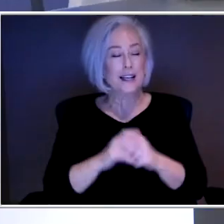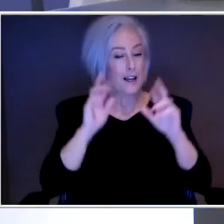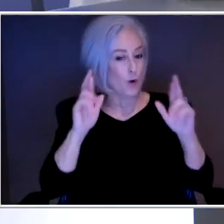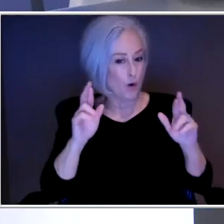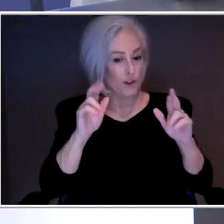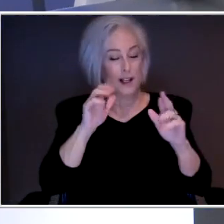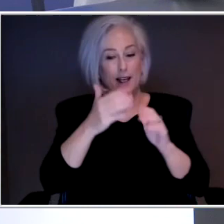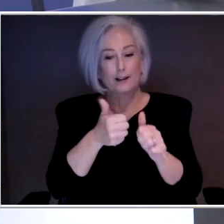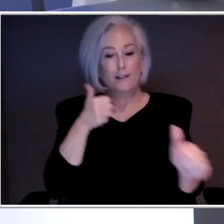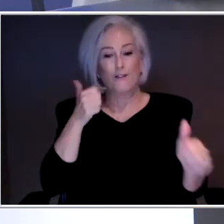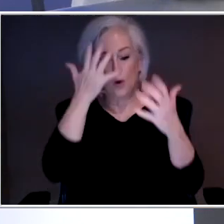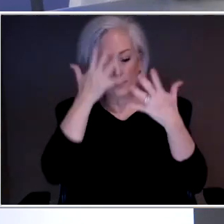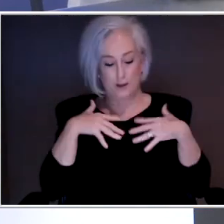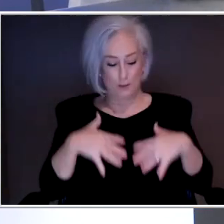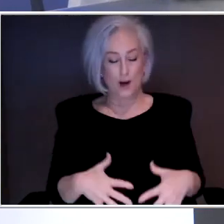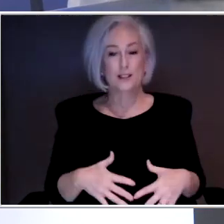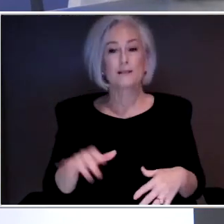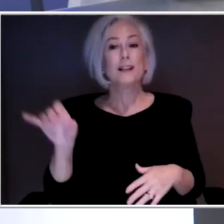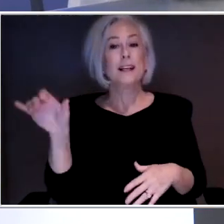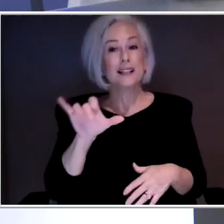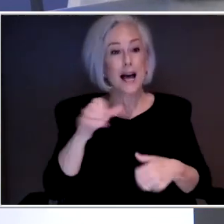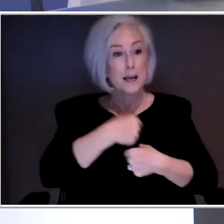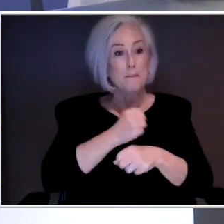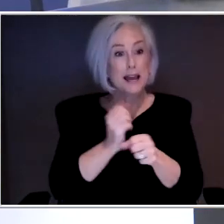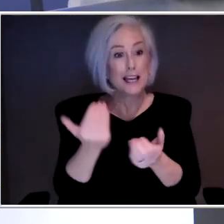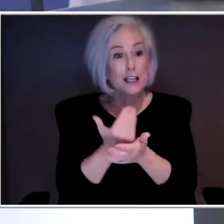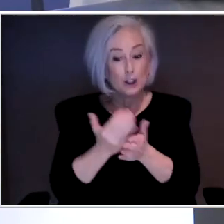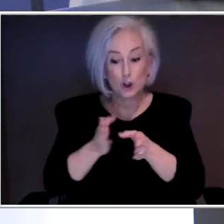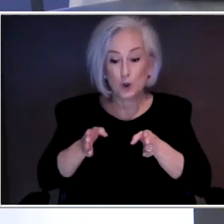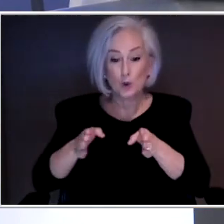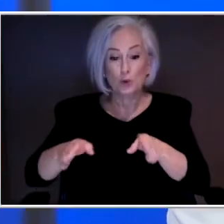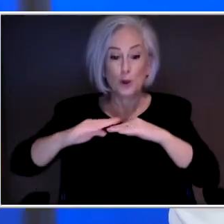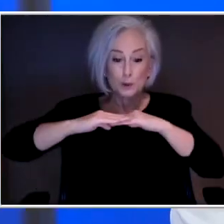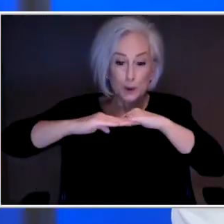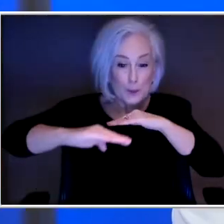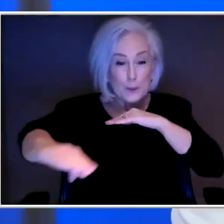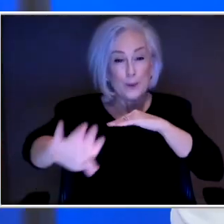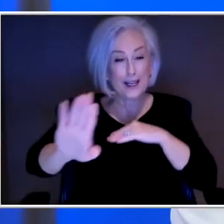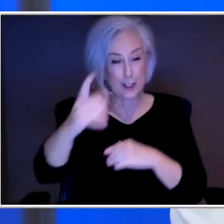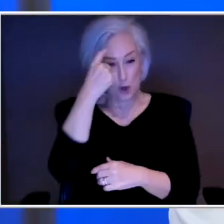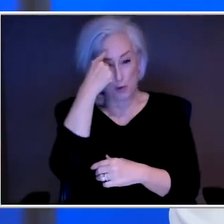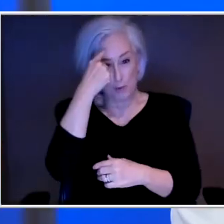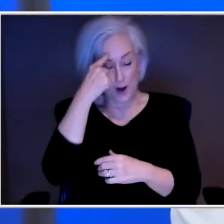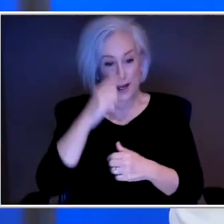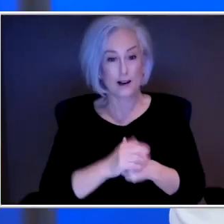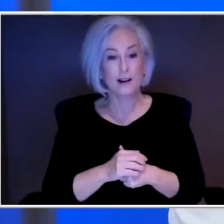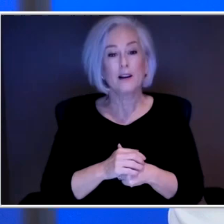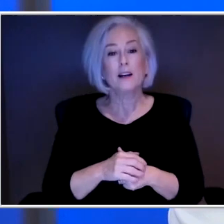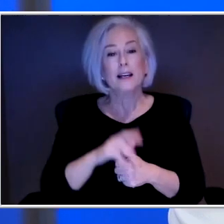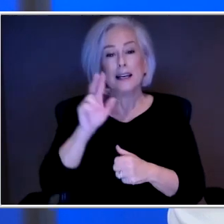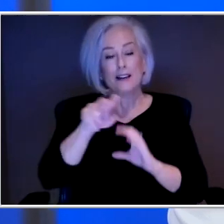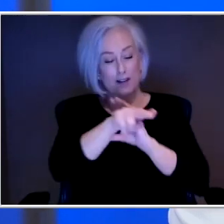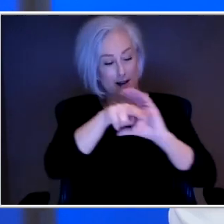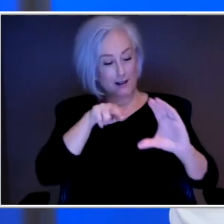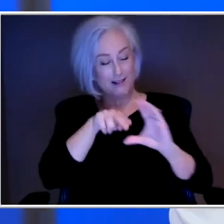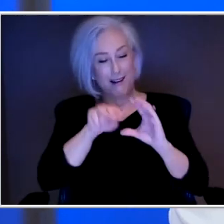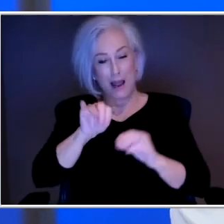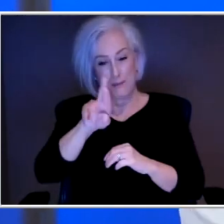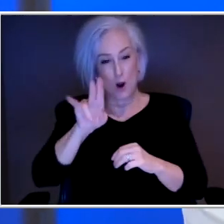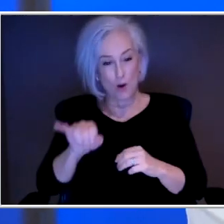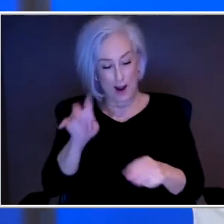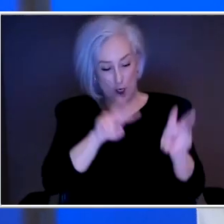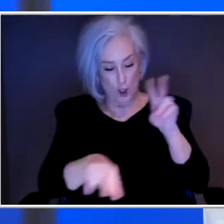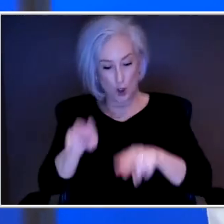new roads in your brain. Yeah, and so basically if you look at a brain on an fMRI scan, or you look at all the connections, your normal connections